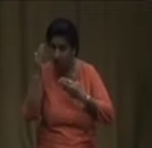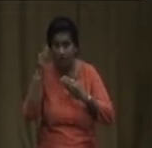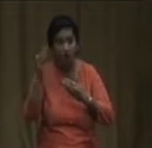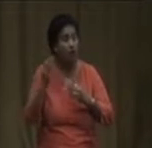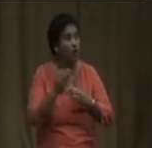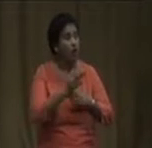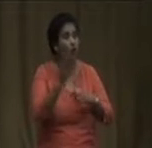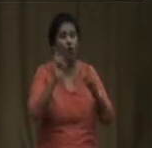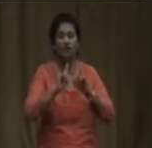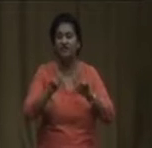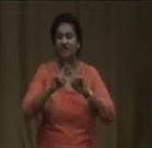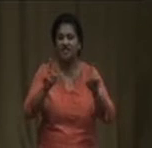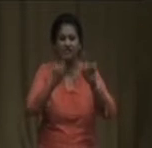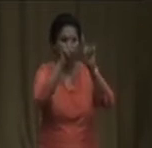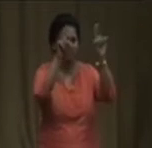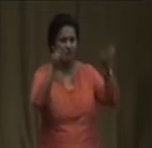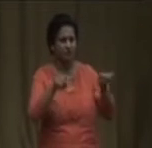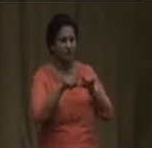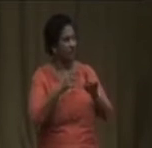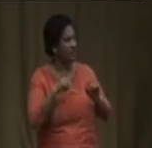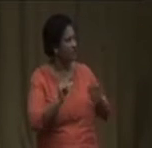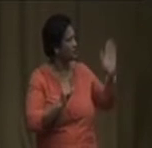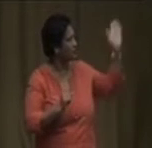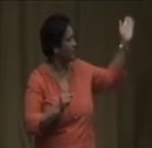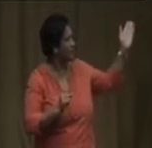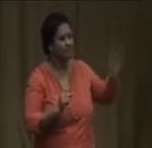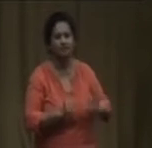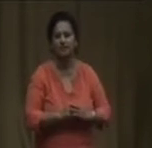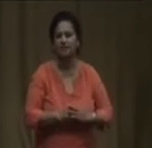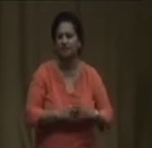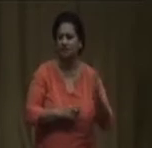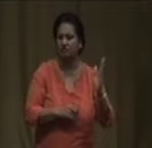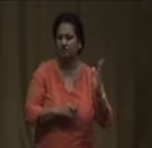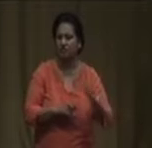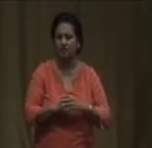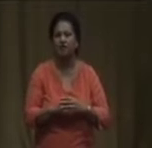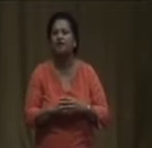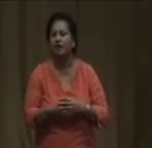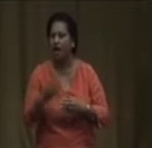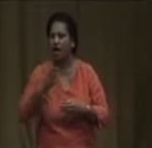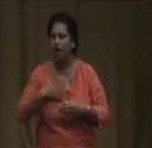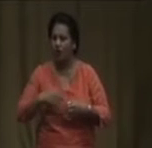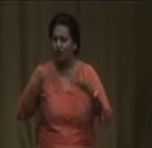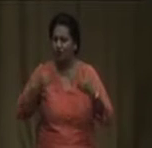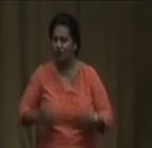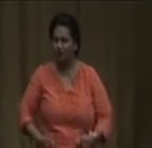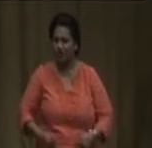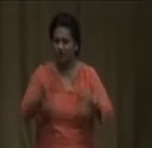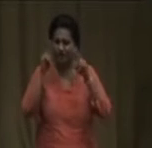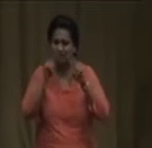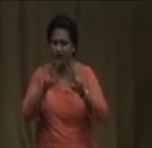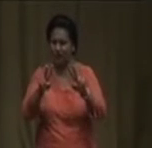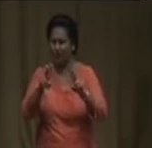the images I've used in this presentation. I'm rather fond of using rich visual images in my